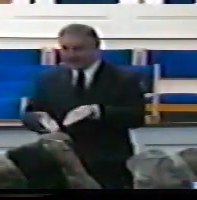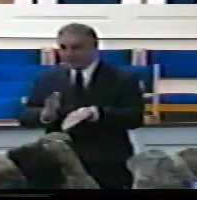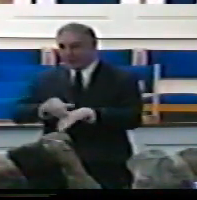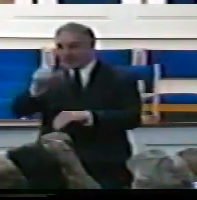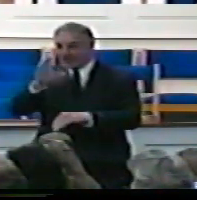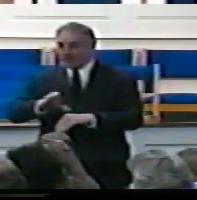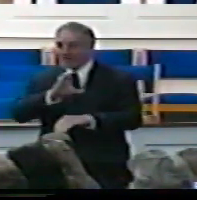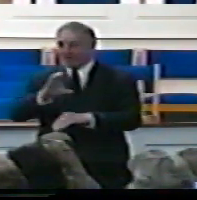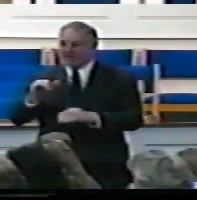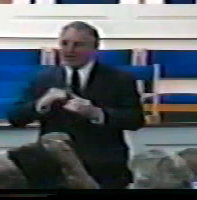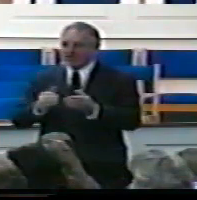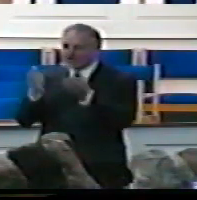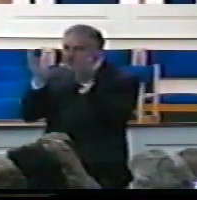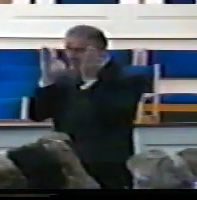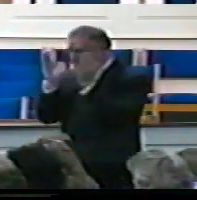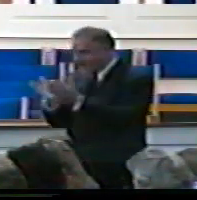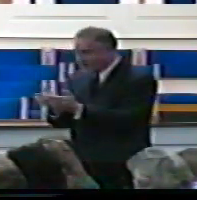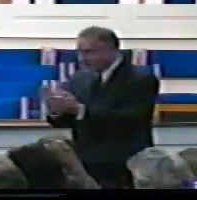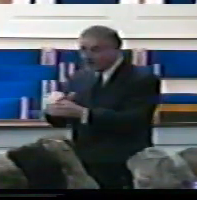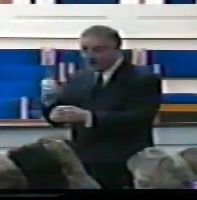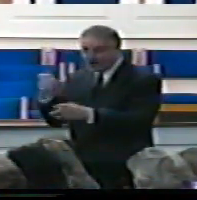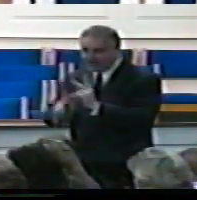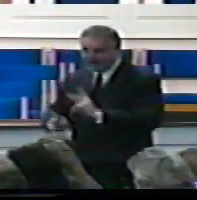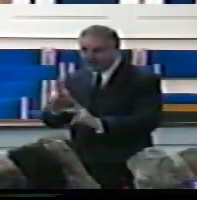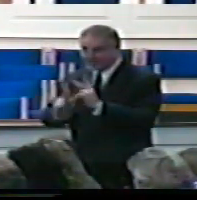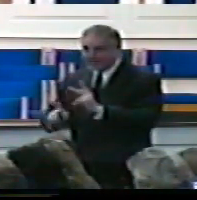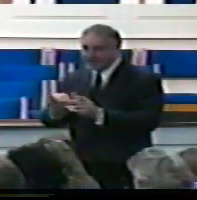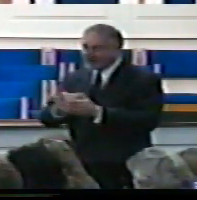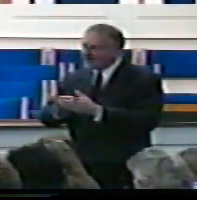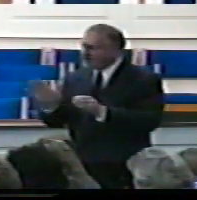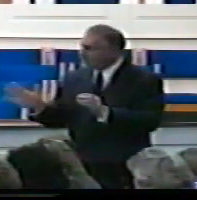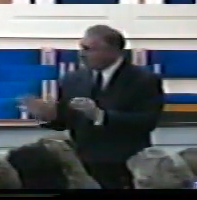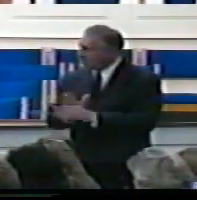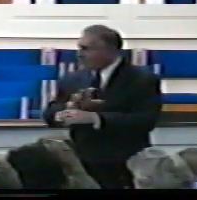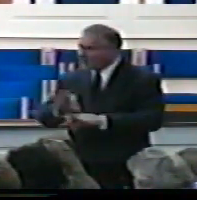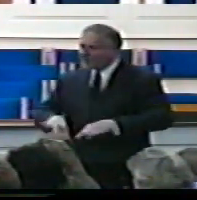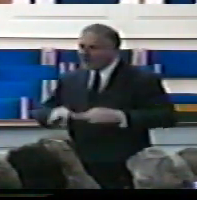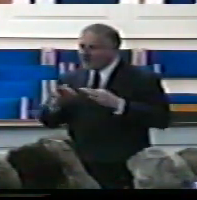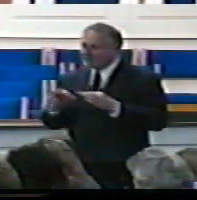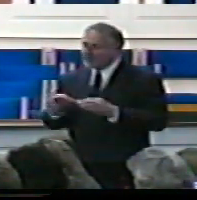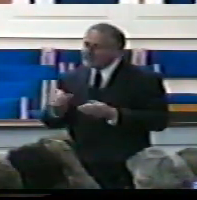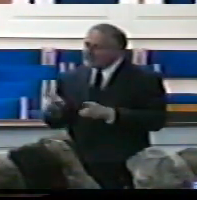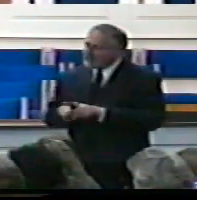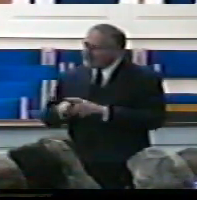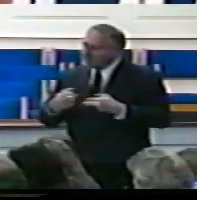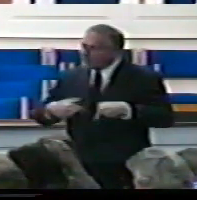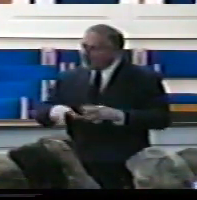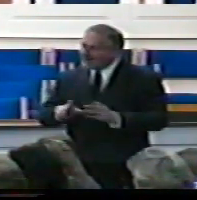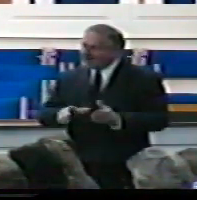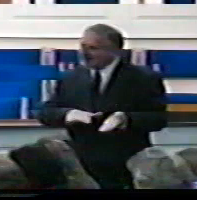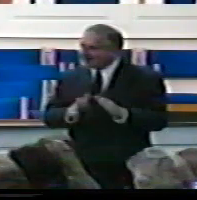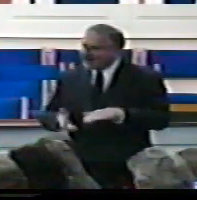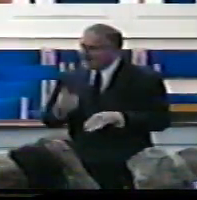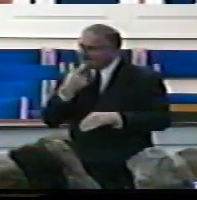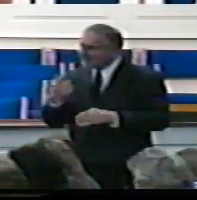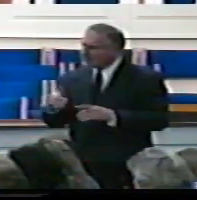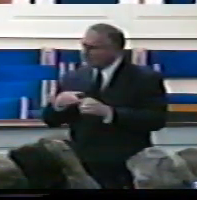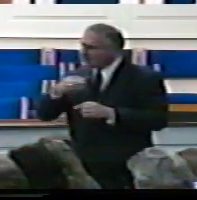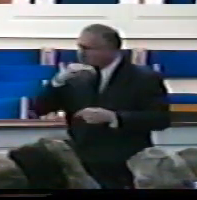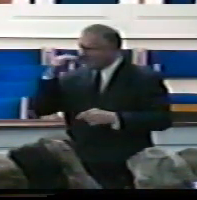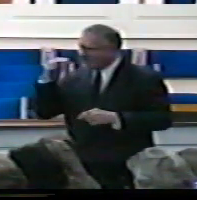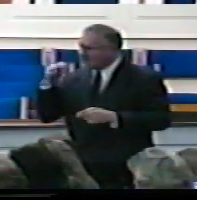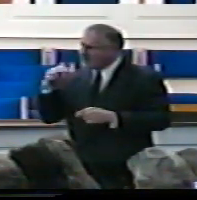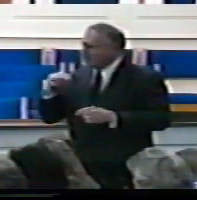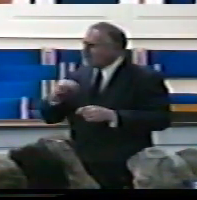others, because that's his entire life. Even when he's dying, he takes time to save a thief and make sure his mother has a